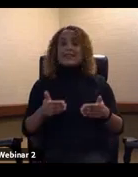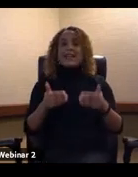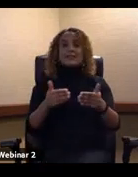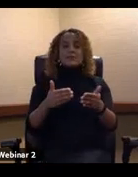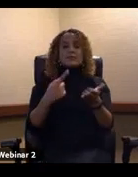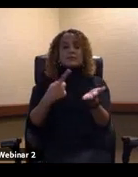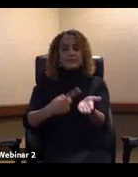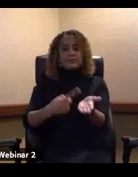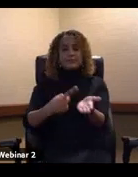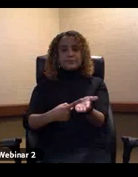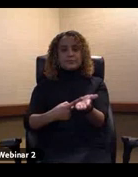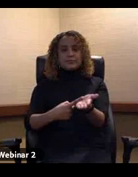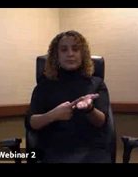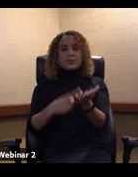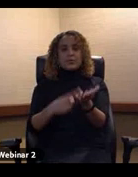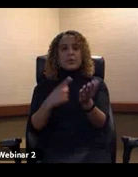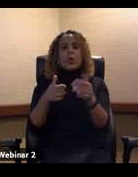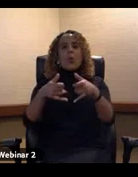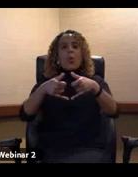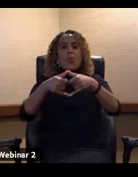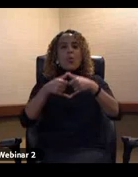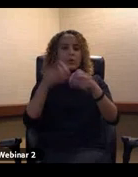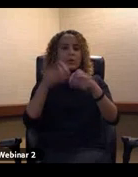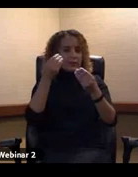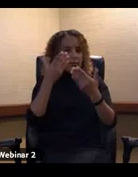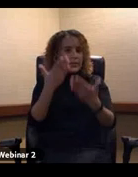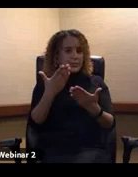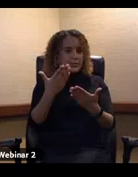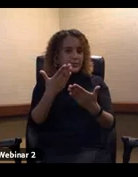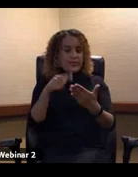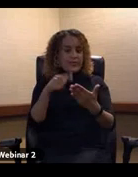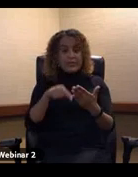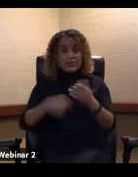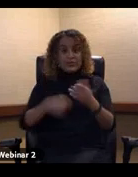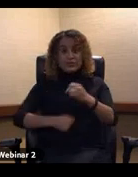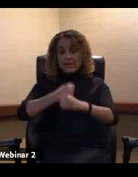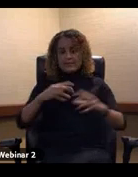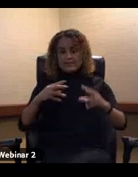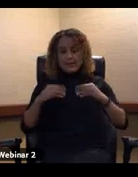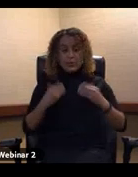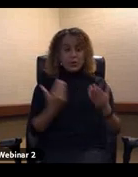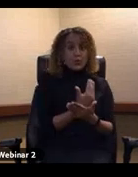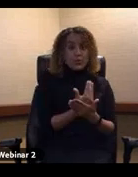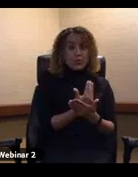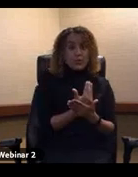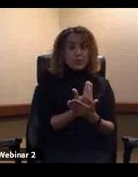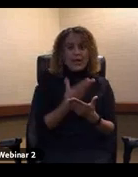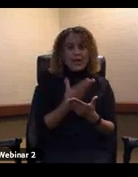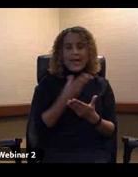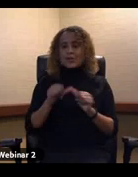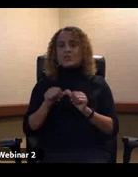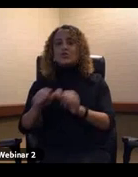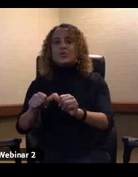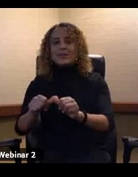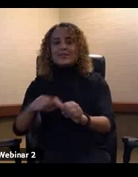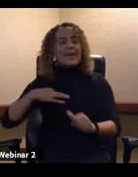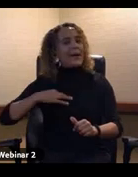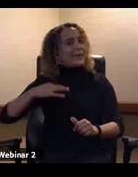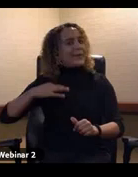Next, I will cover a little bit about the award information. This year, we're accepting both new and